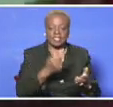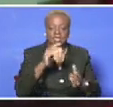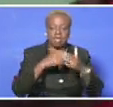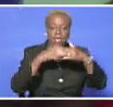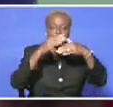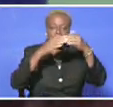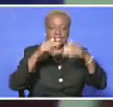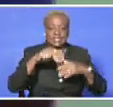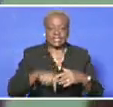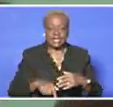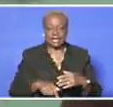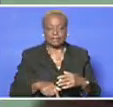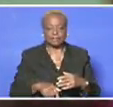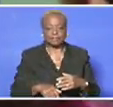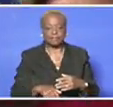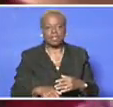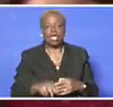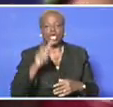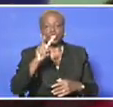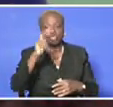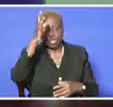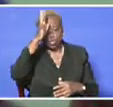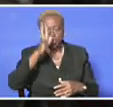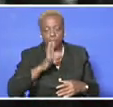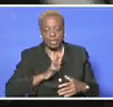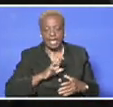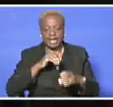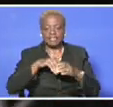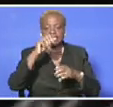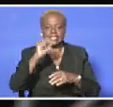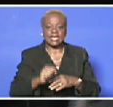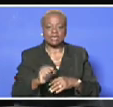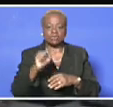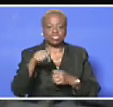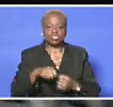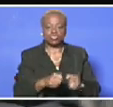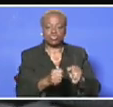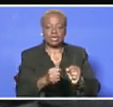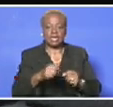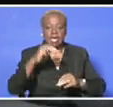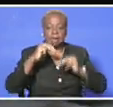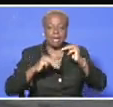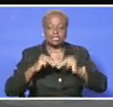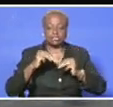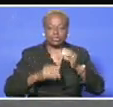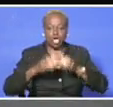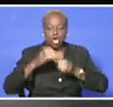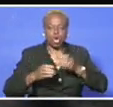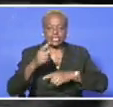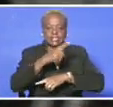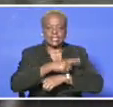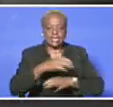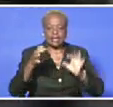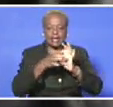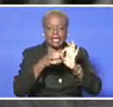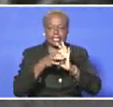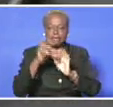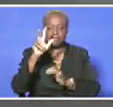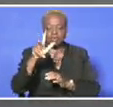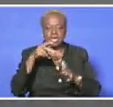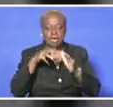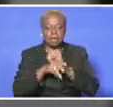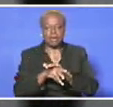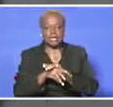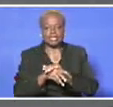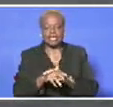In news from the courts tonight, two men arraigned in the South Street's Magistrates Court today in connection with three murders. The first accused,